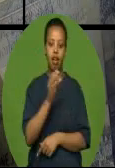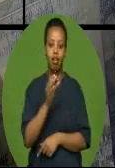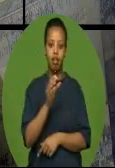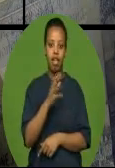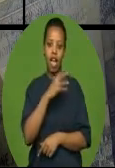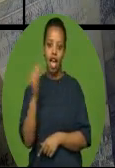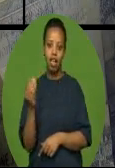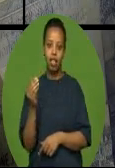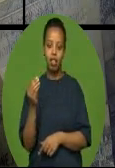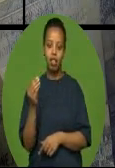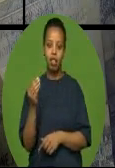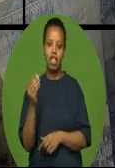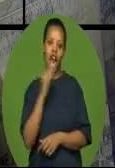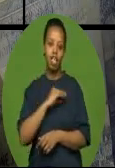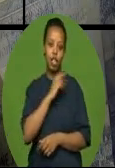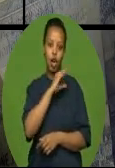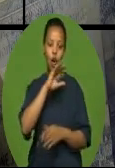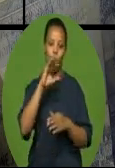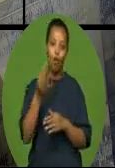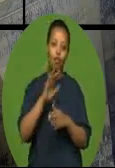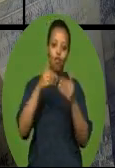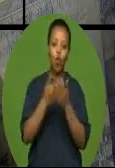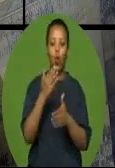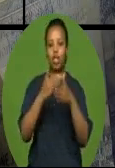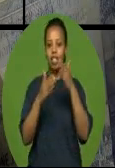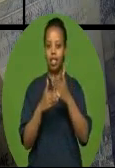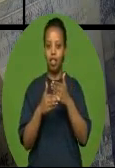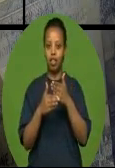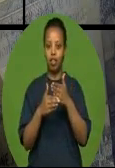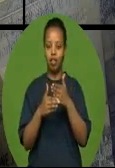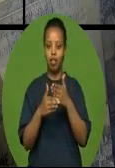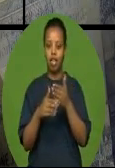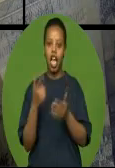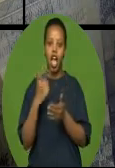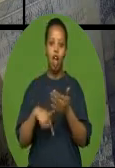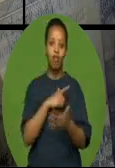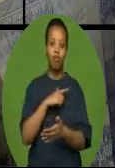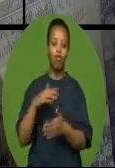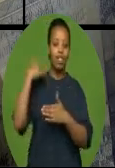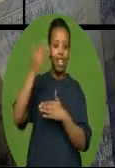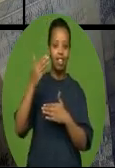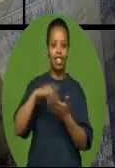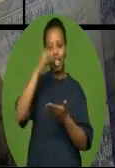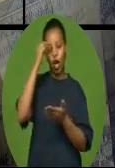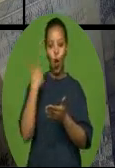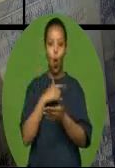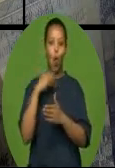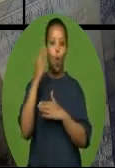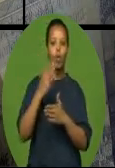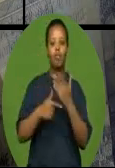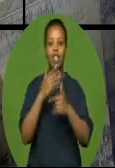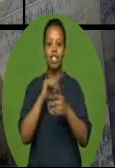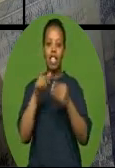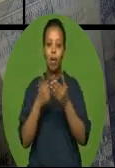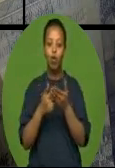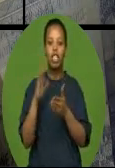life cycle, and characteristics of all stages. In our next lesson, we'll discuss